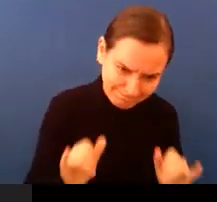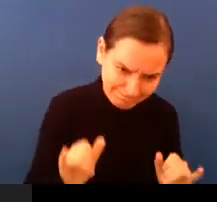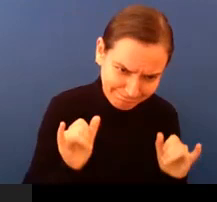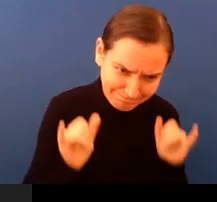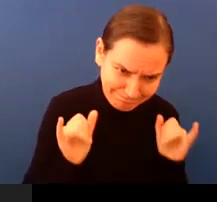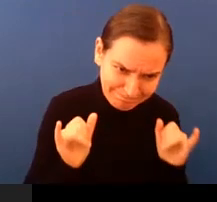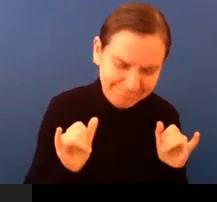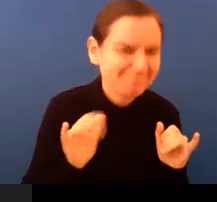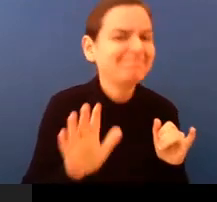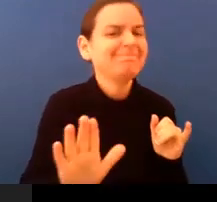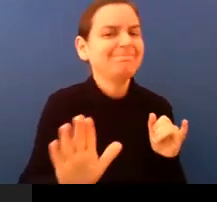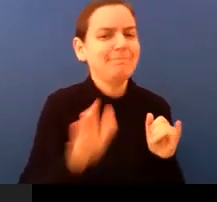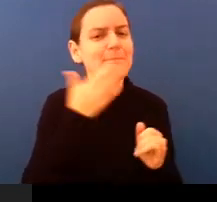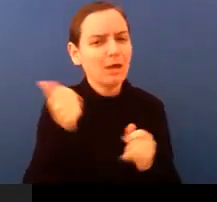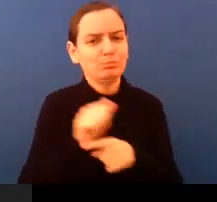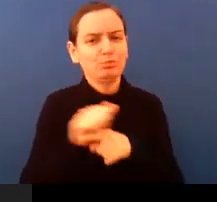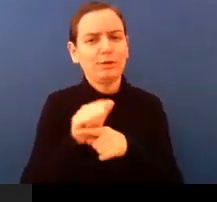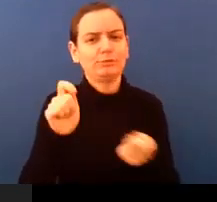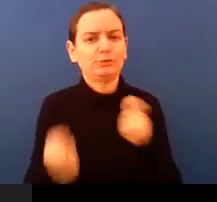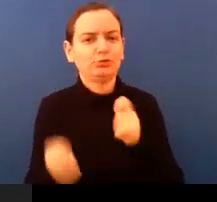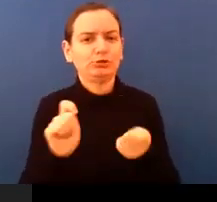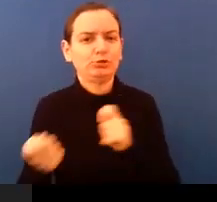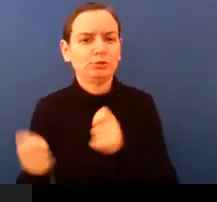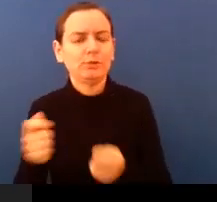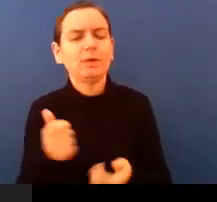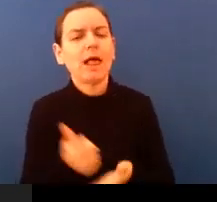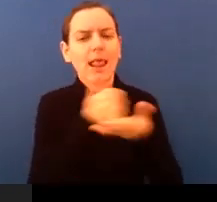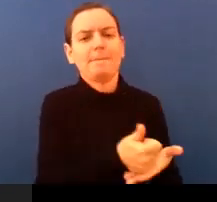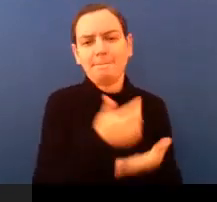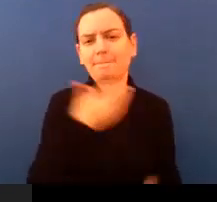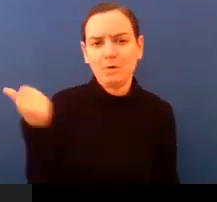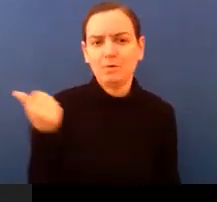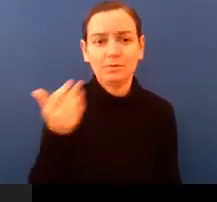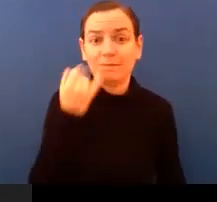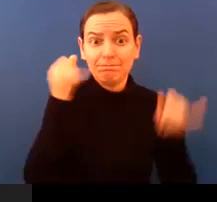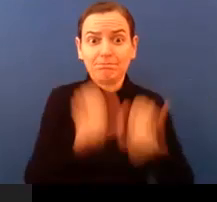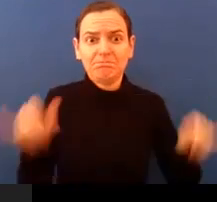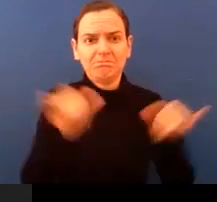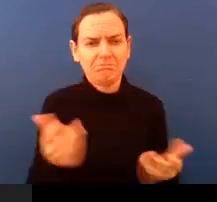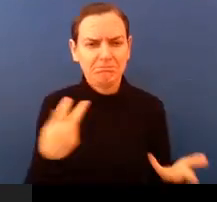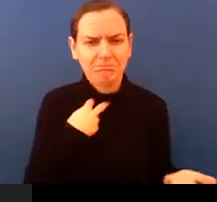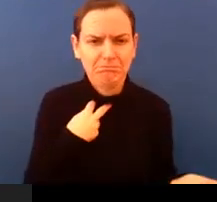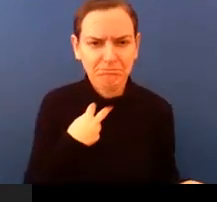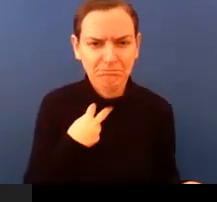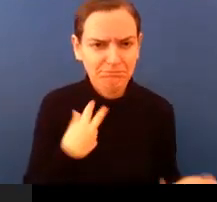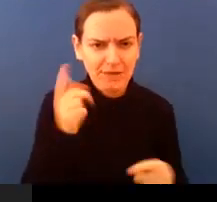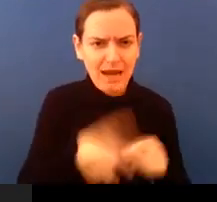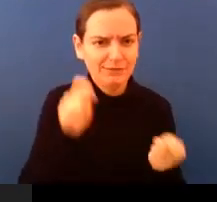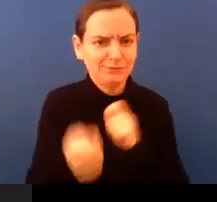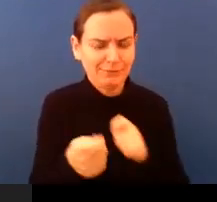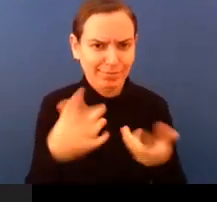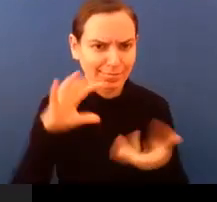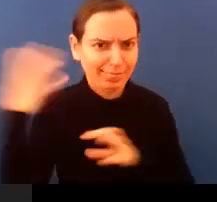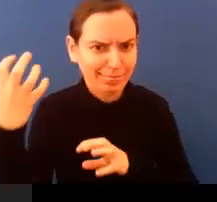route. You set the pace for travel. You determine when it is time